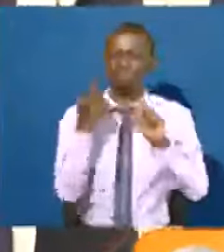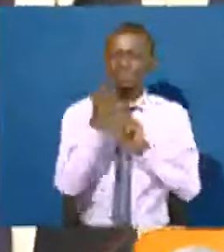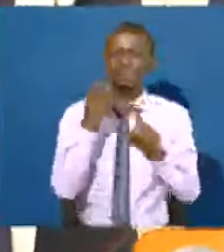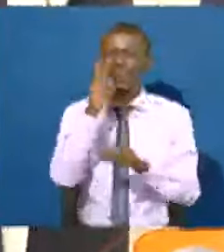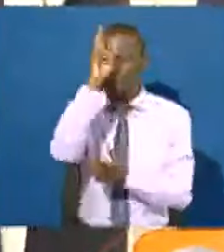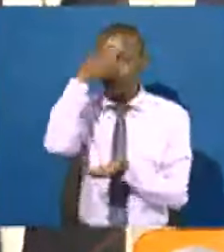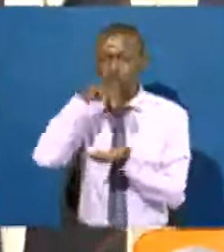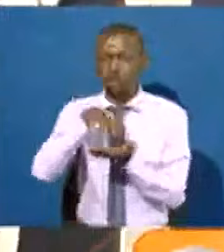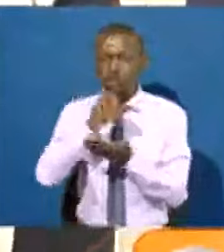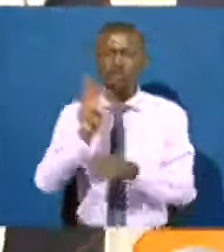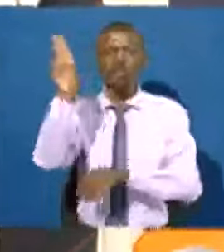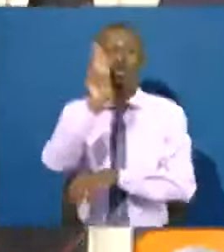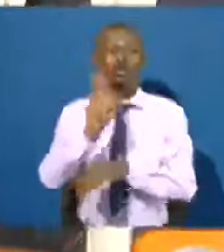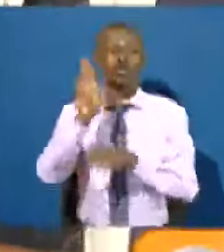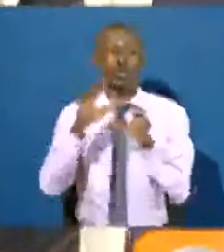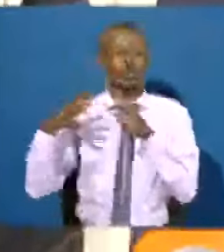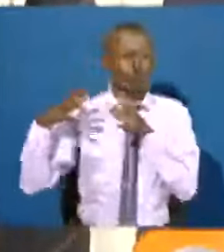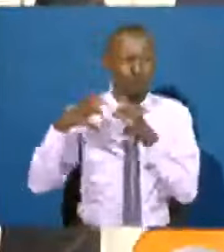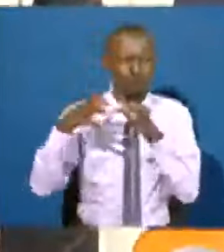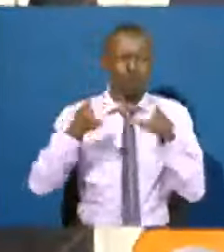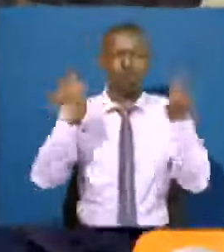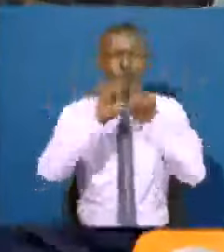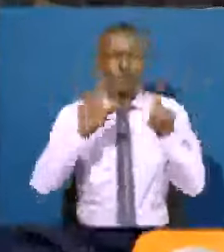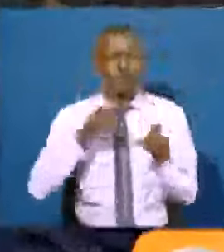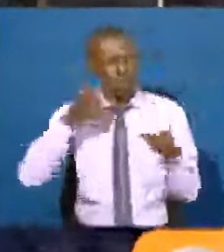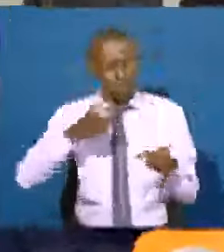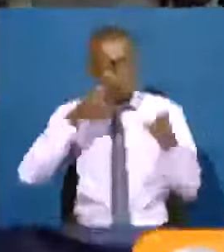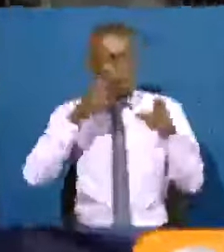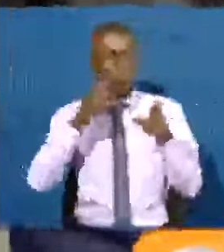used force on us and they even threw tear gas on us.